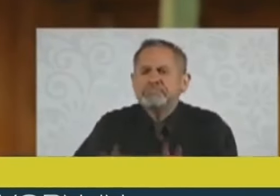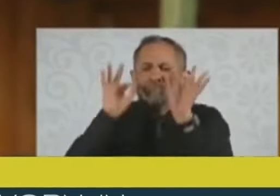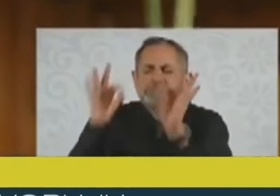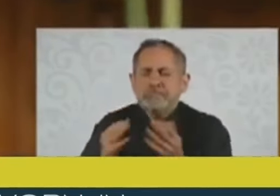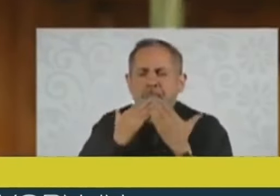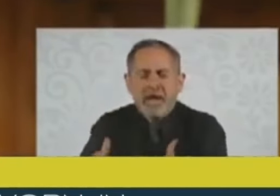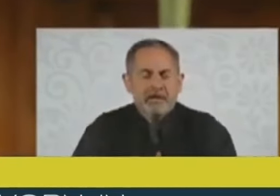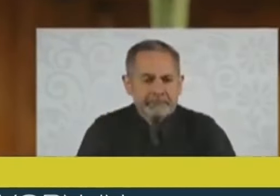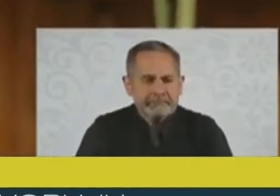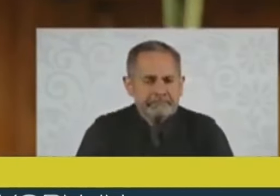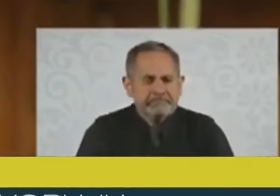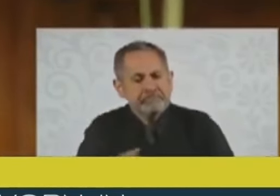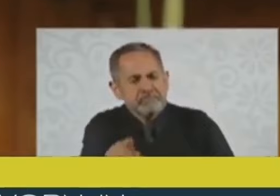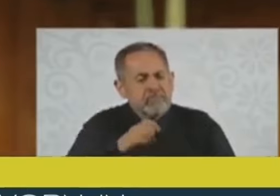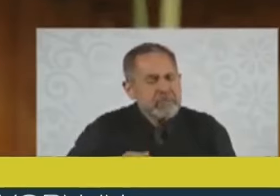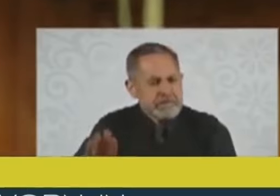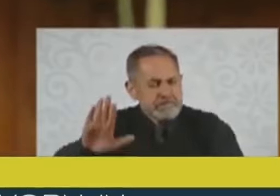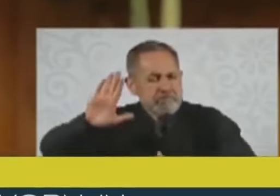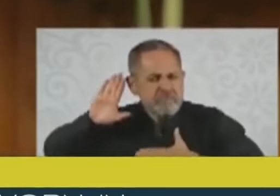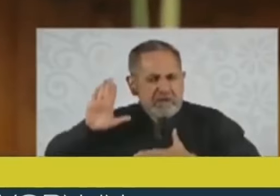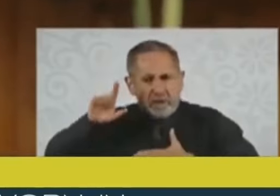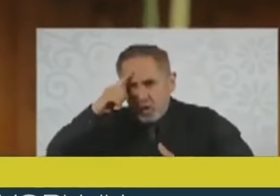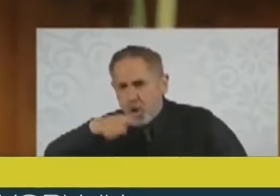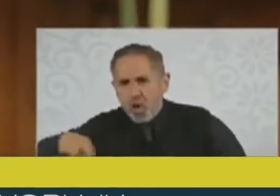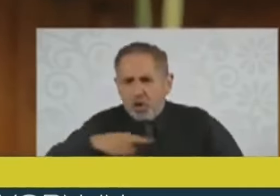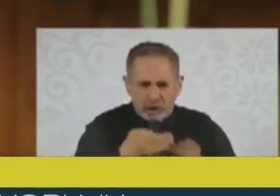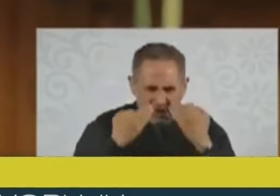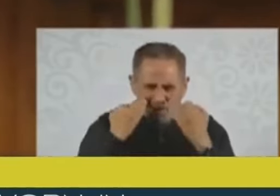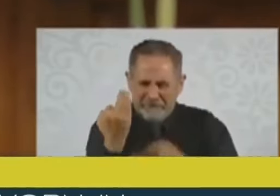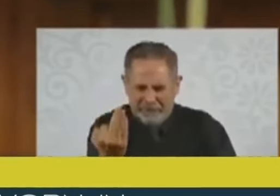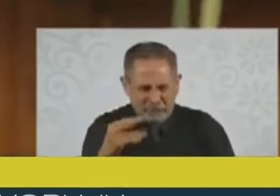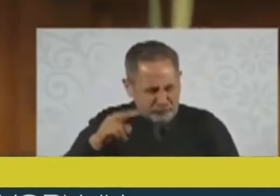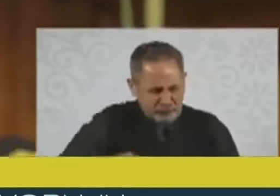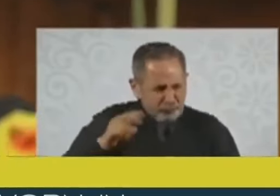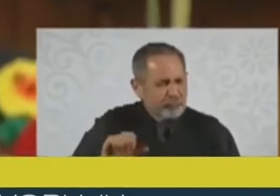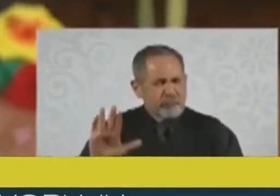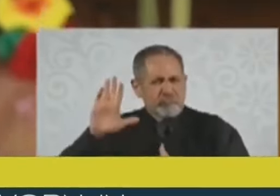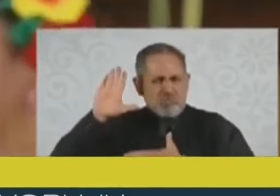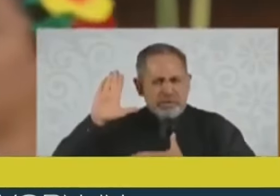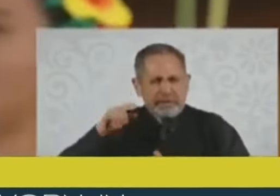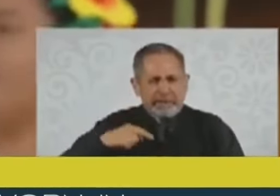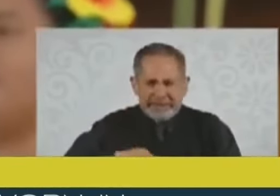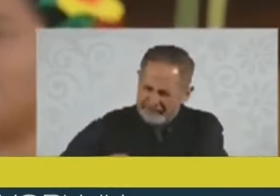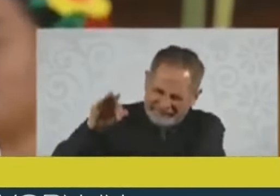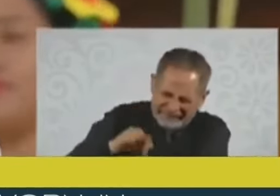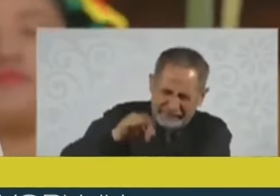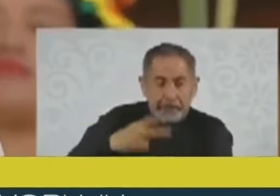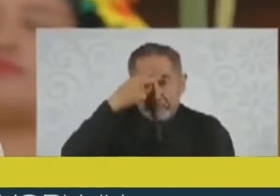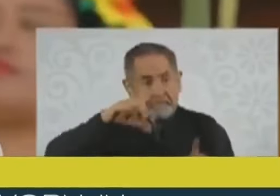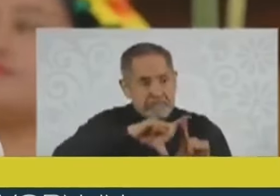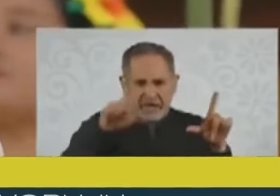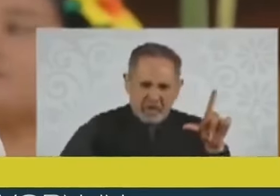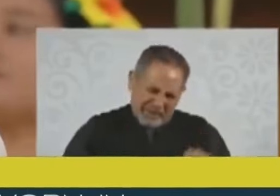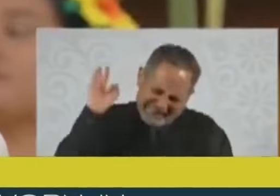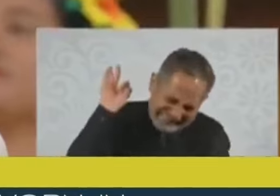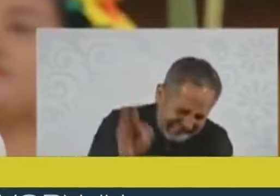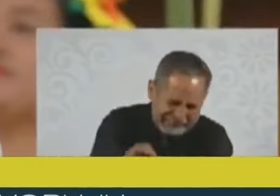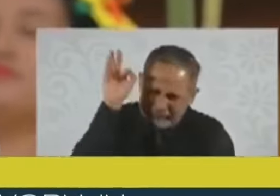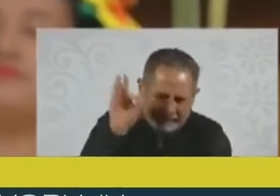people. I commit to you to defend